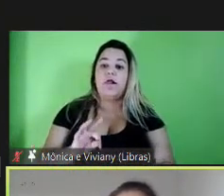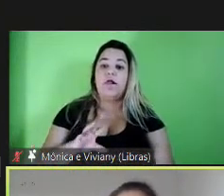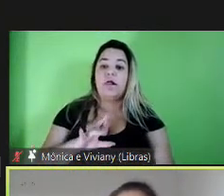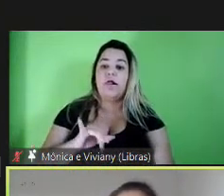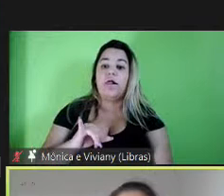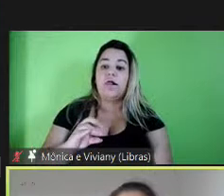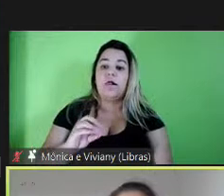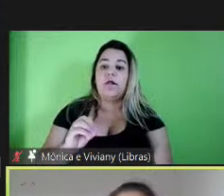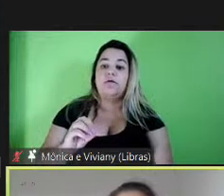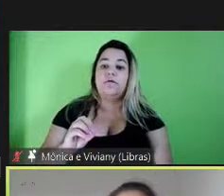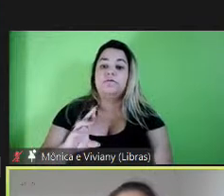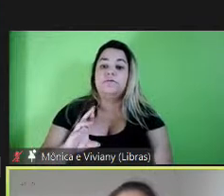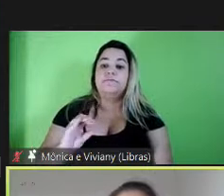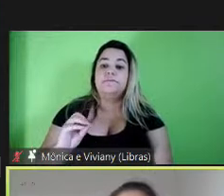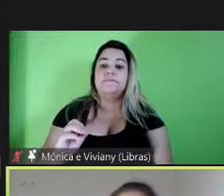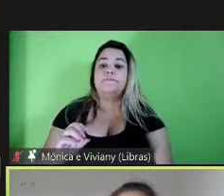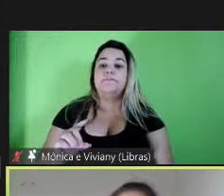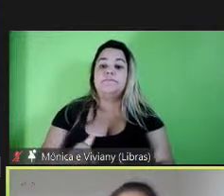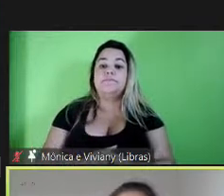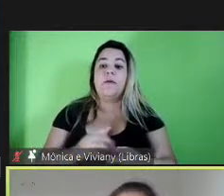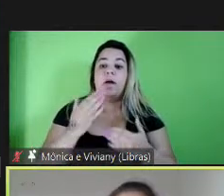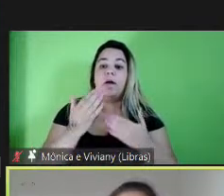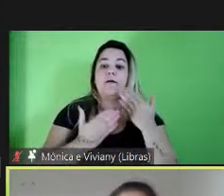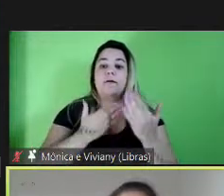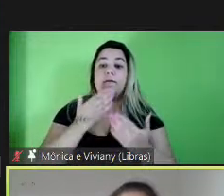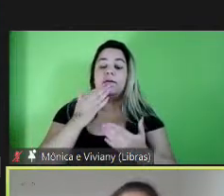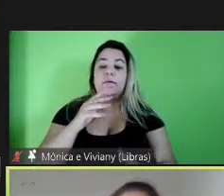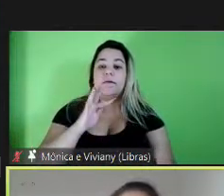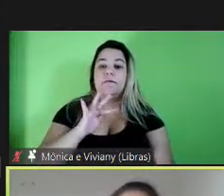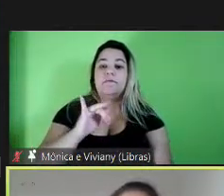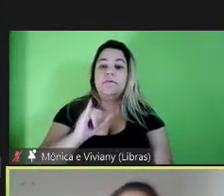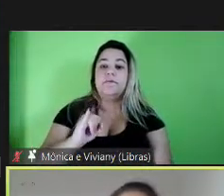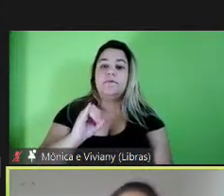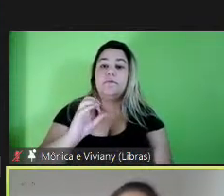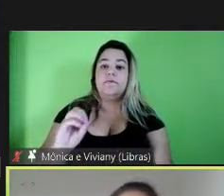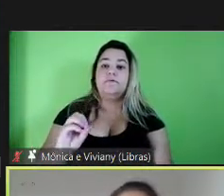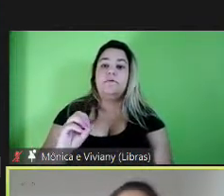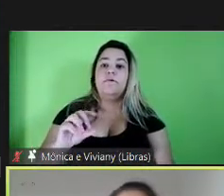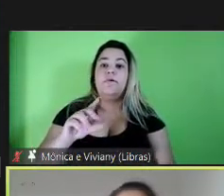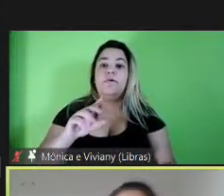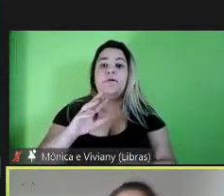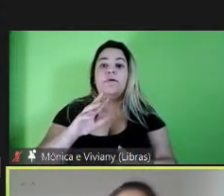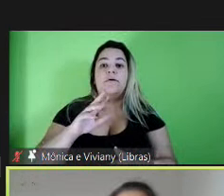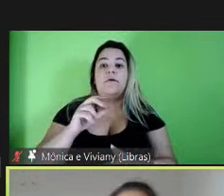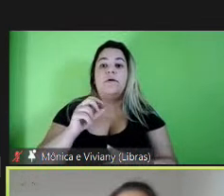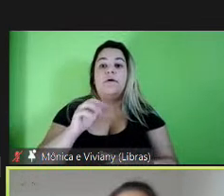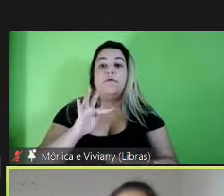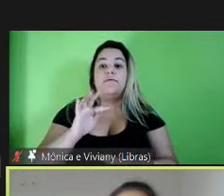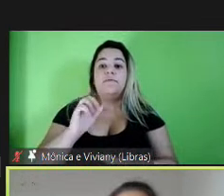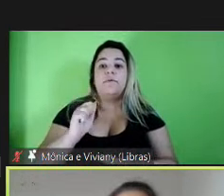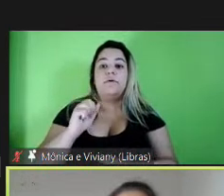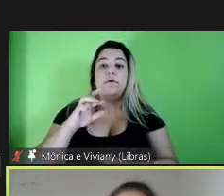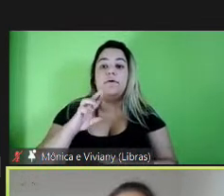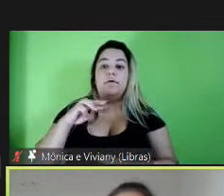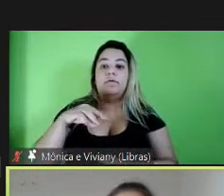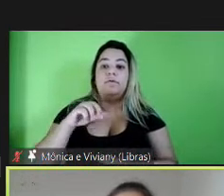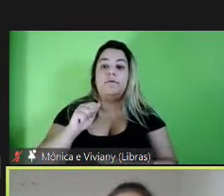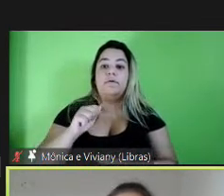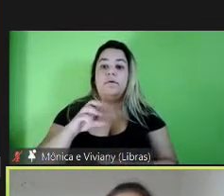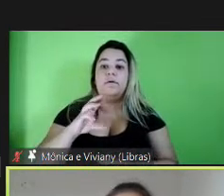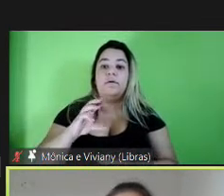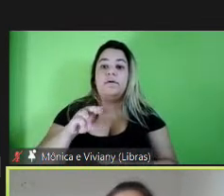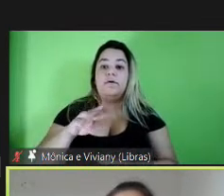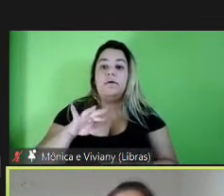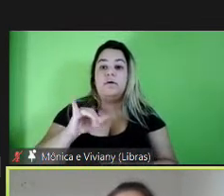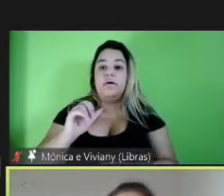my territory, me, I am the preceptor, and we have psychologists, physical therapists, pharmaceutics, and professionals,